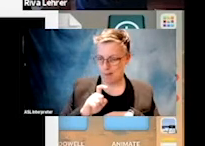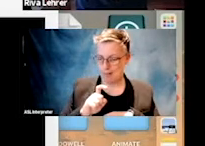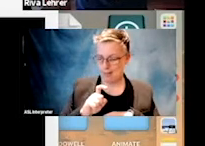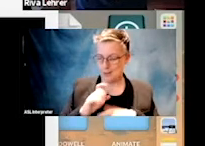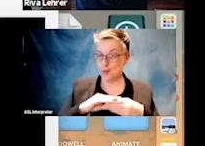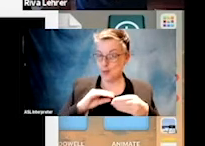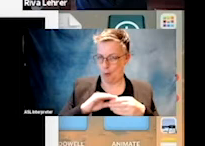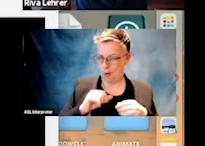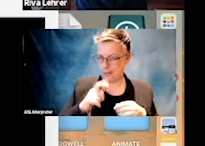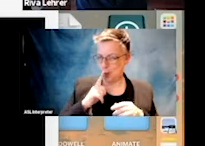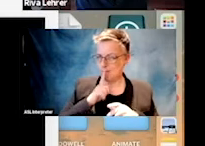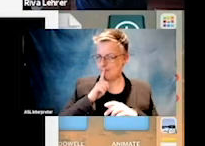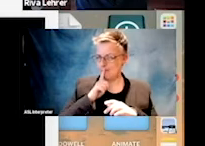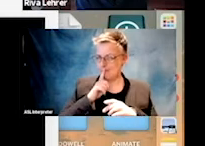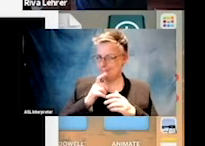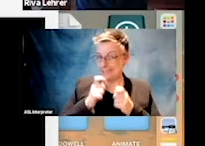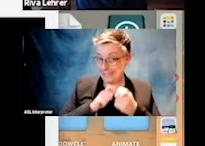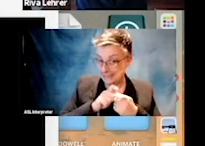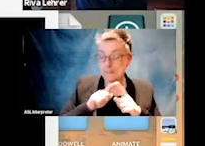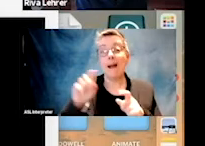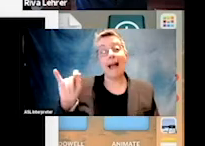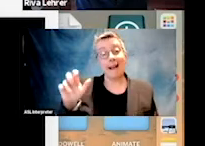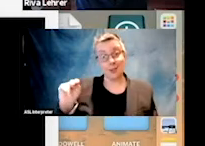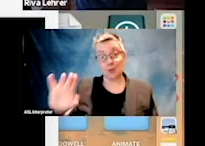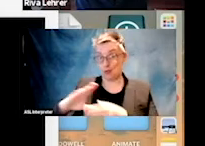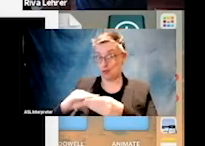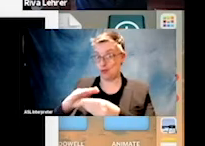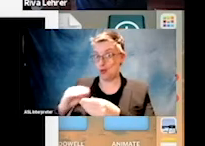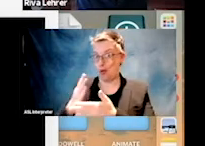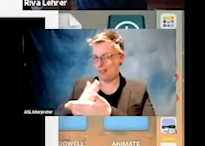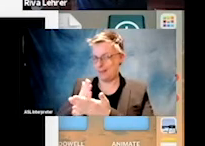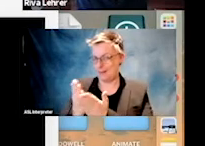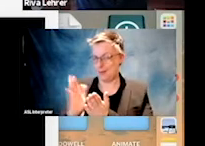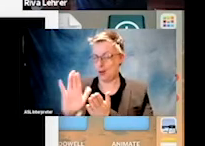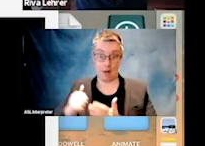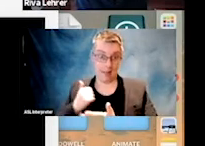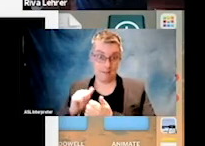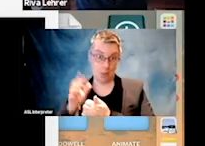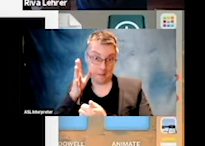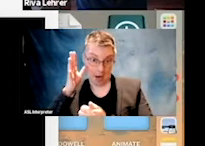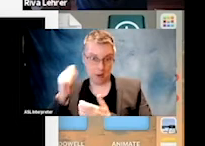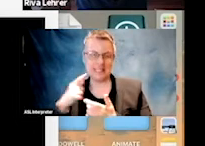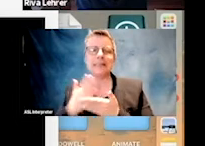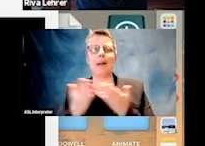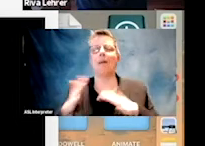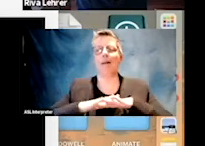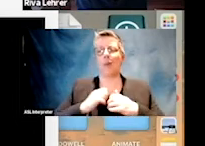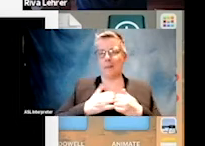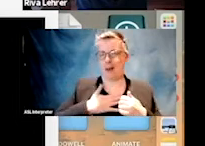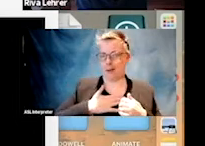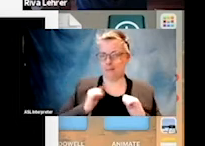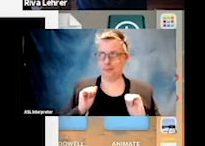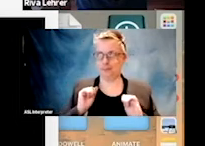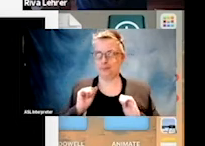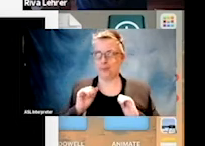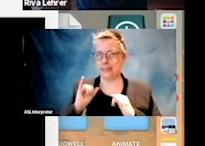but, um, there are parts of Alison's story of her life with her parents that overlaps with mine or is echoed